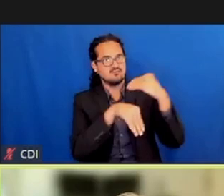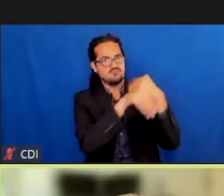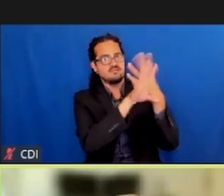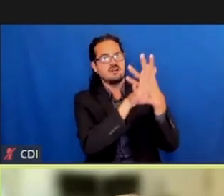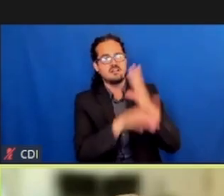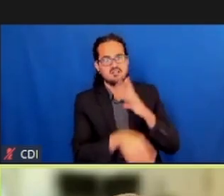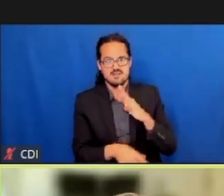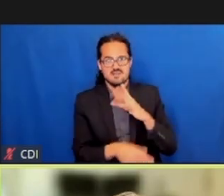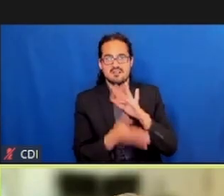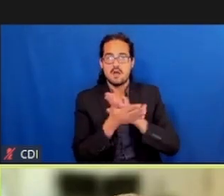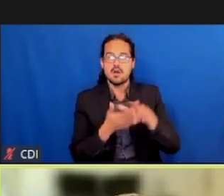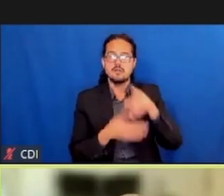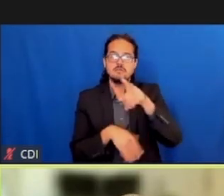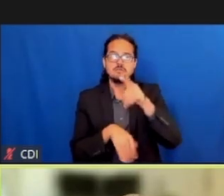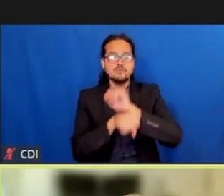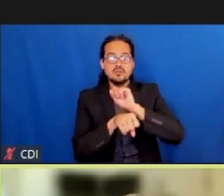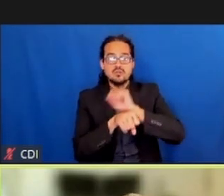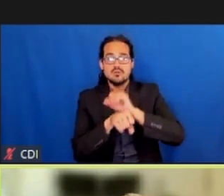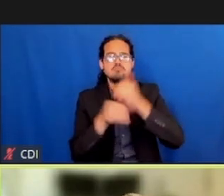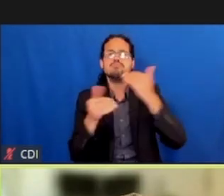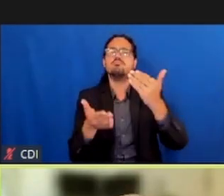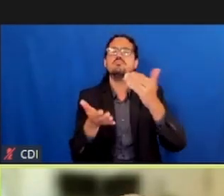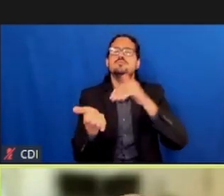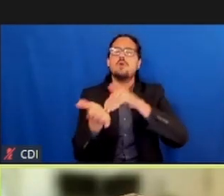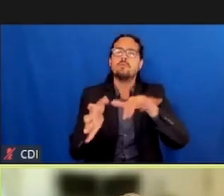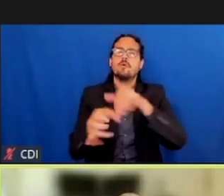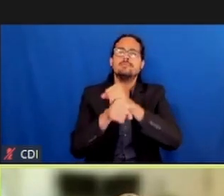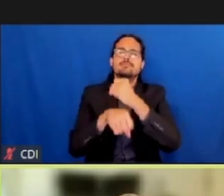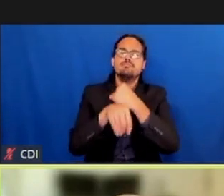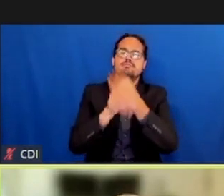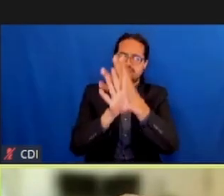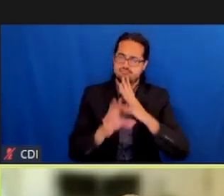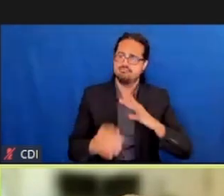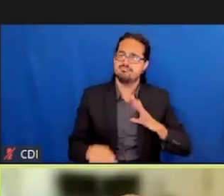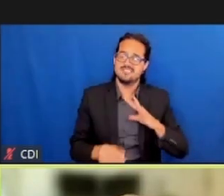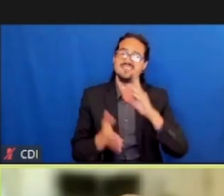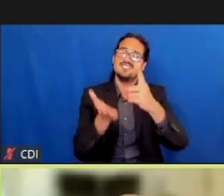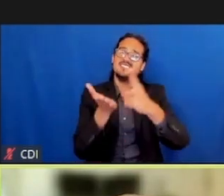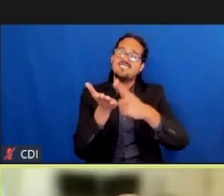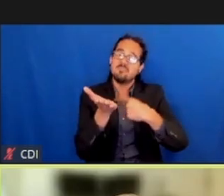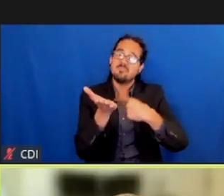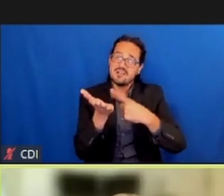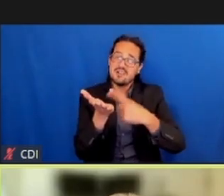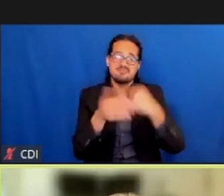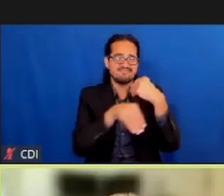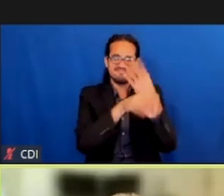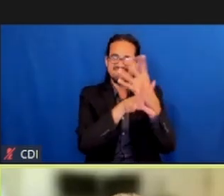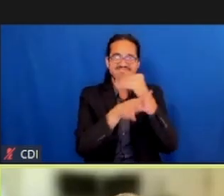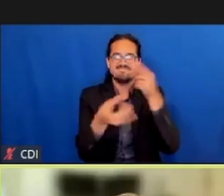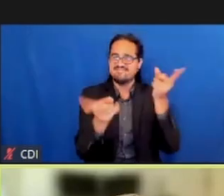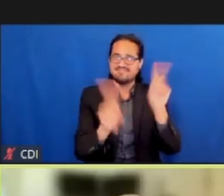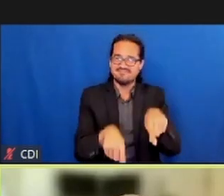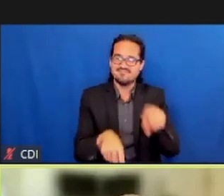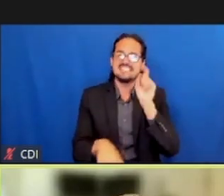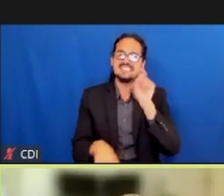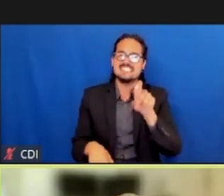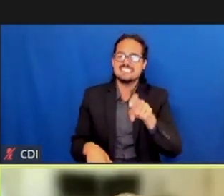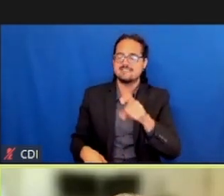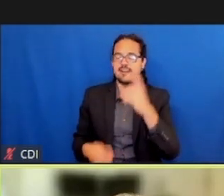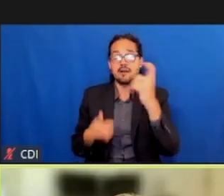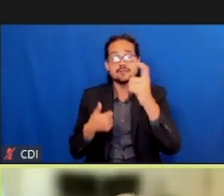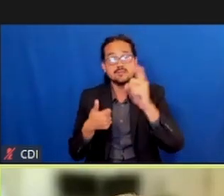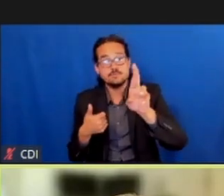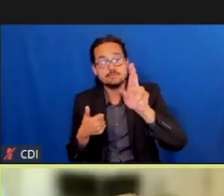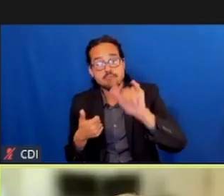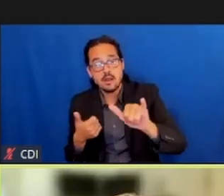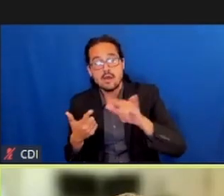that. However, sometimes you just got to come in. You might need an x-ray. You might need somebody to listen to your lungs, somebody like me. You might need labs drawn.